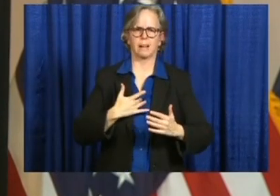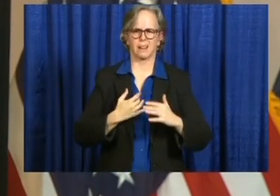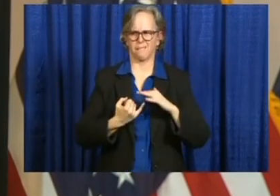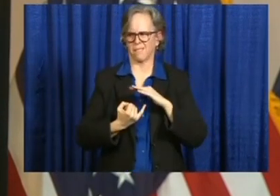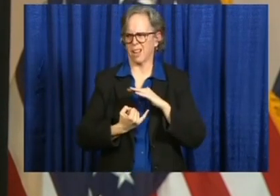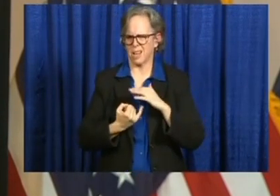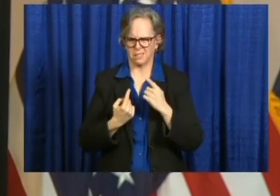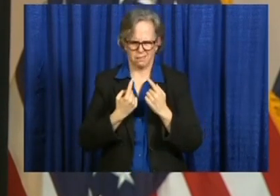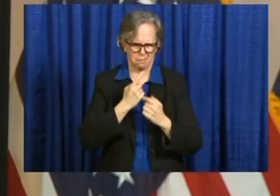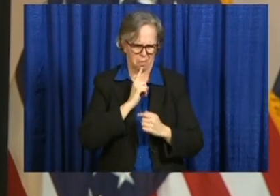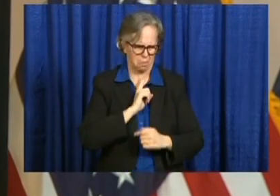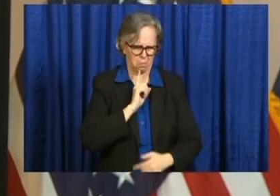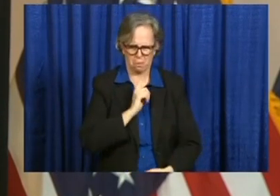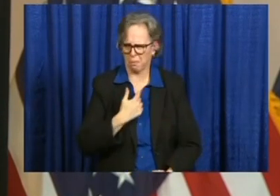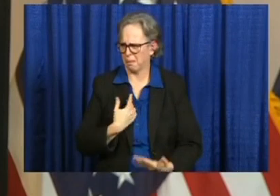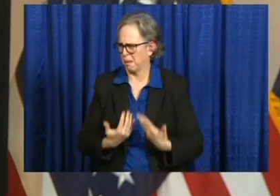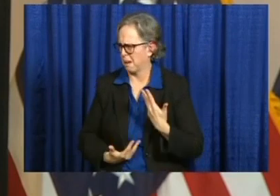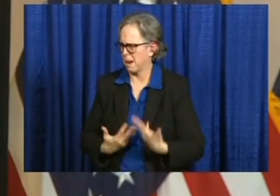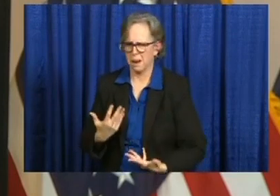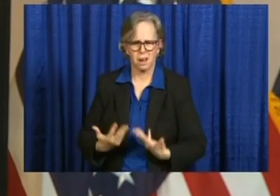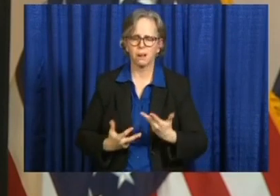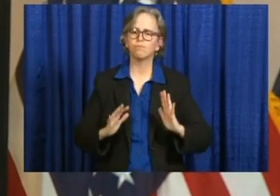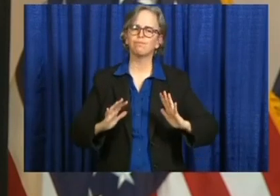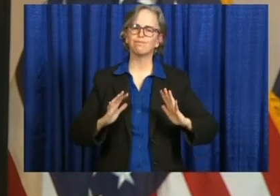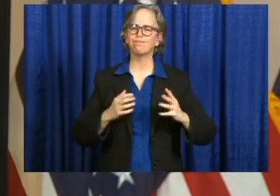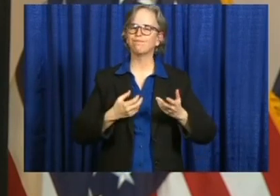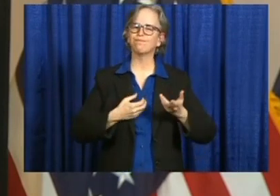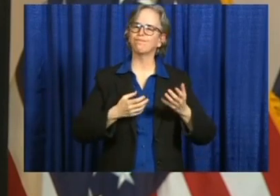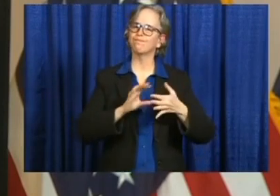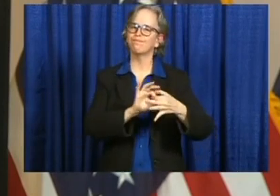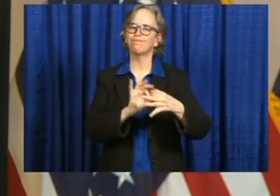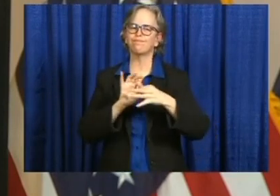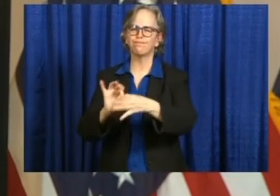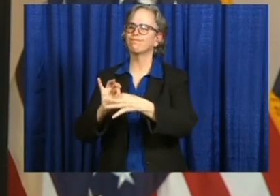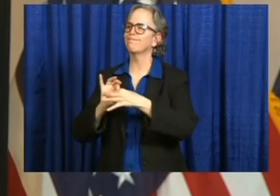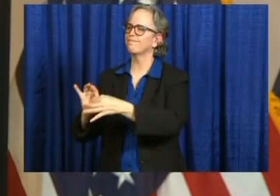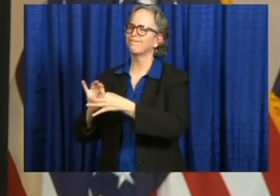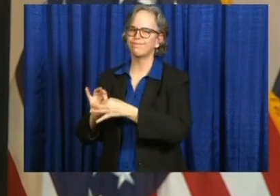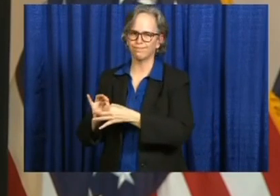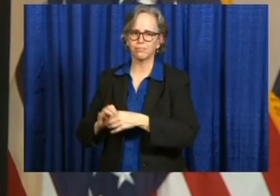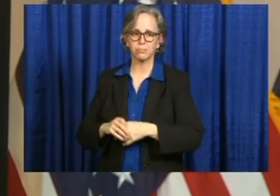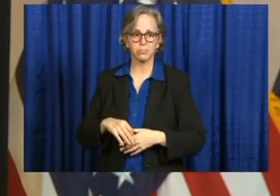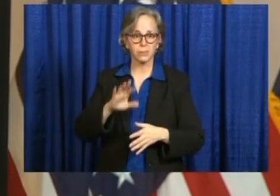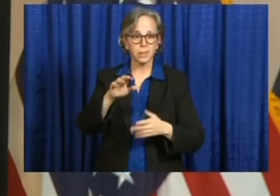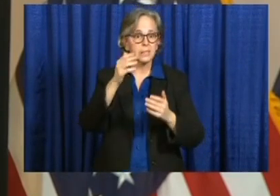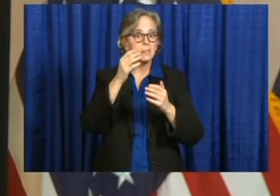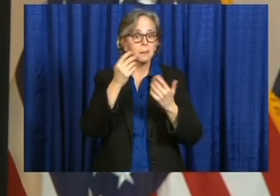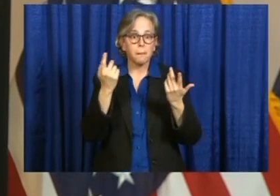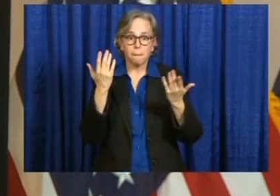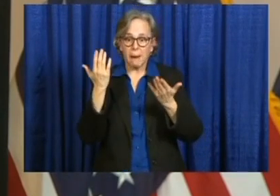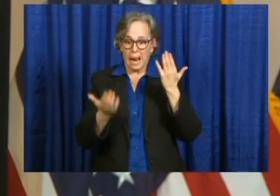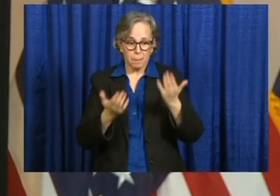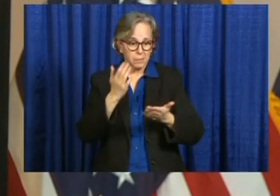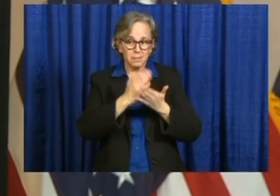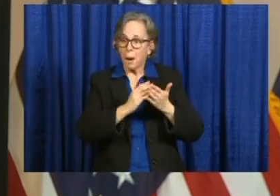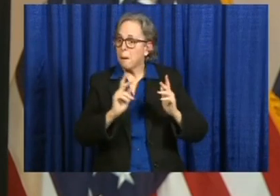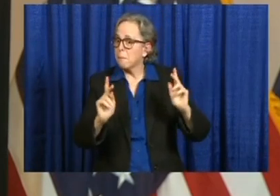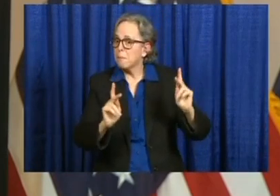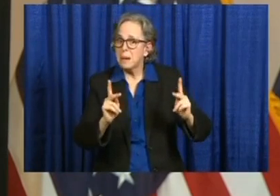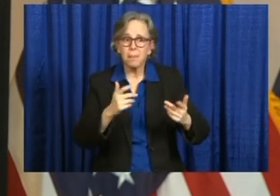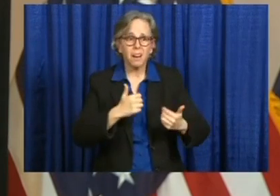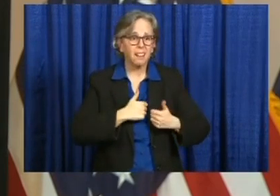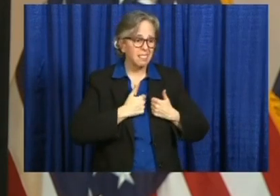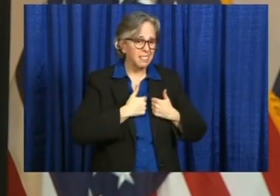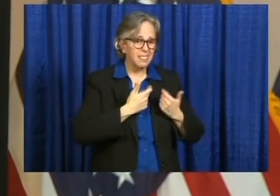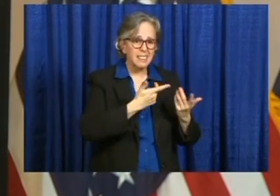for you right now, maybe you don't have enough food or you're not living in a safe environment, it's important to reach out for help. There are